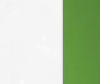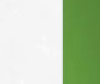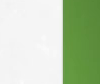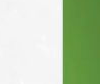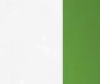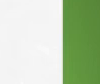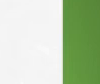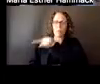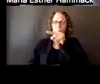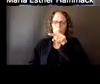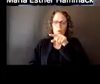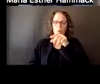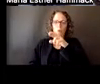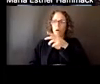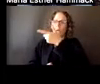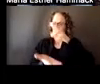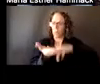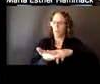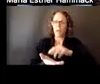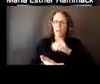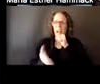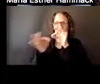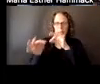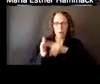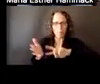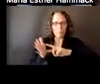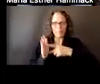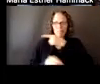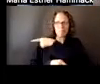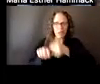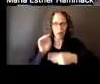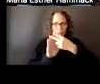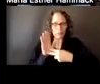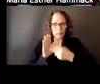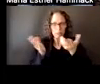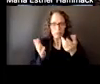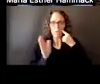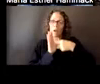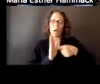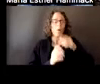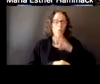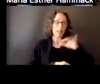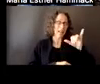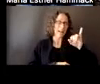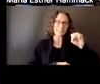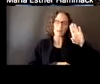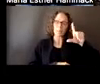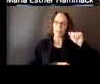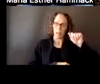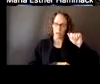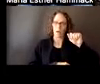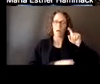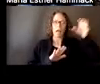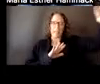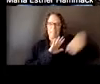circumvent Mexican law by presenting these contracts and saying, for instance, women like Isabella, who were smuggled into